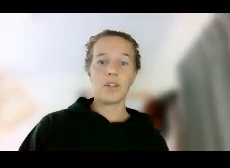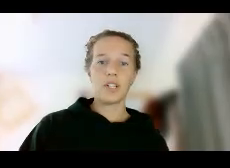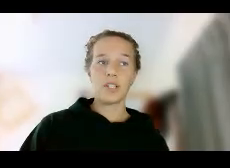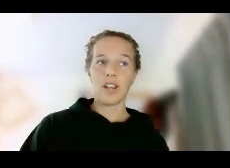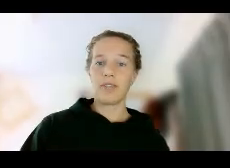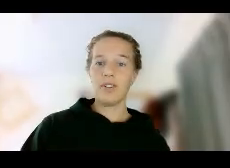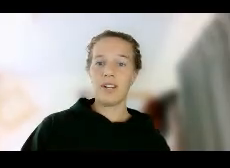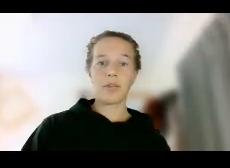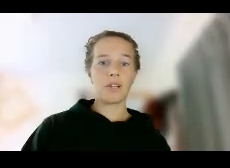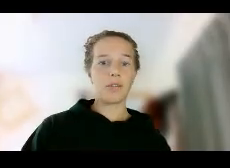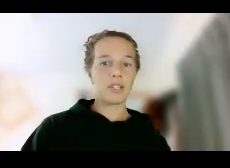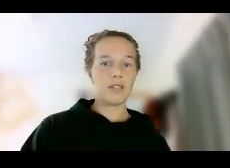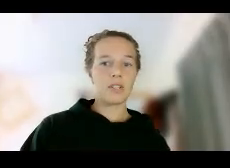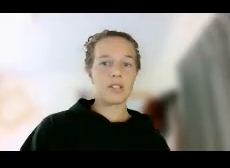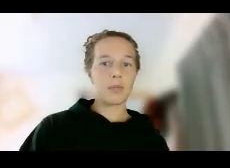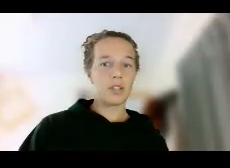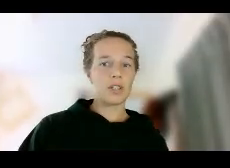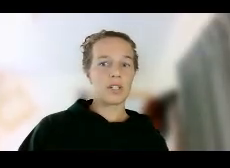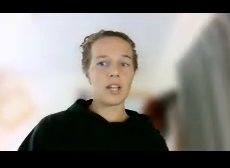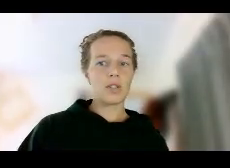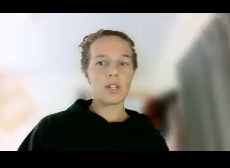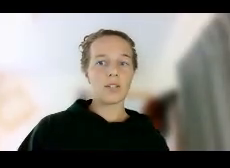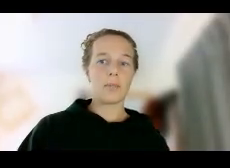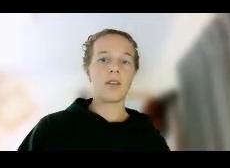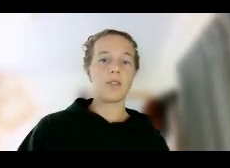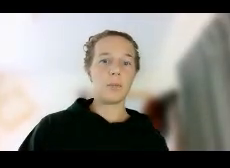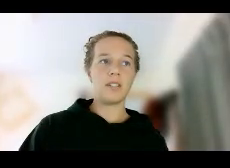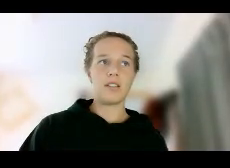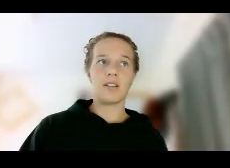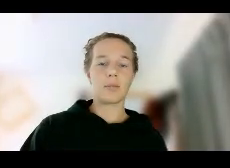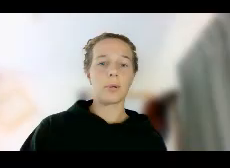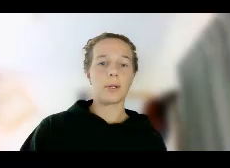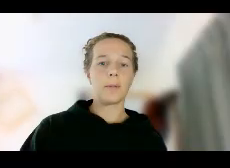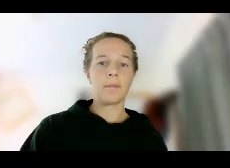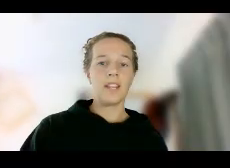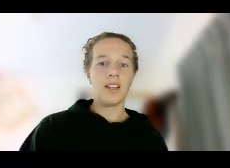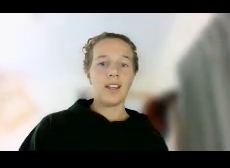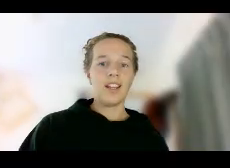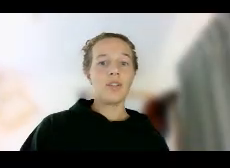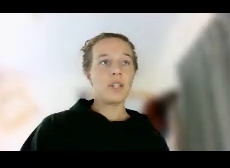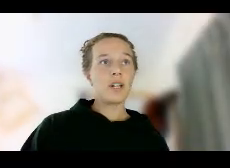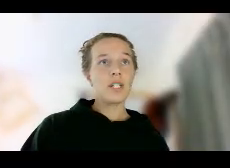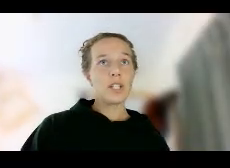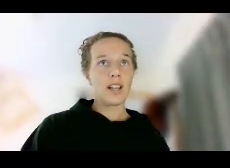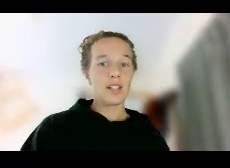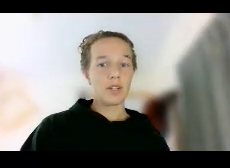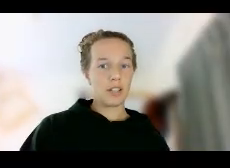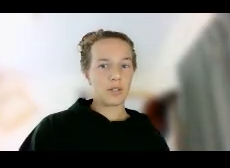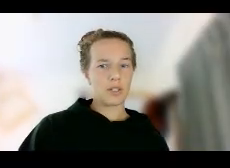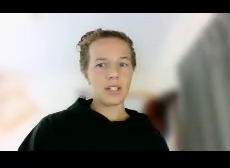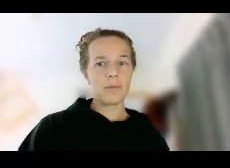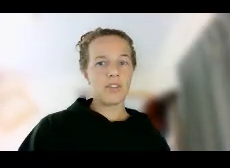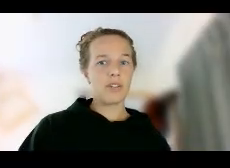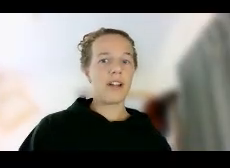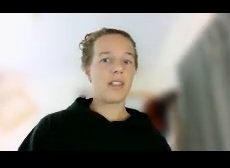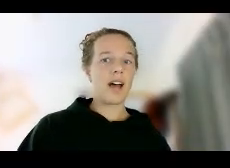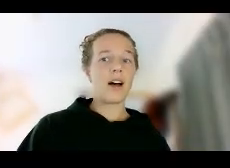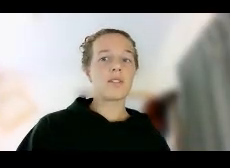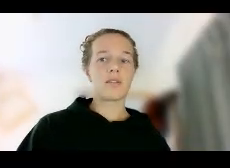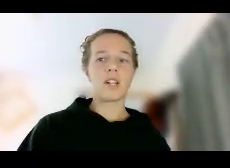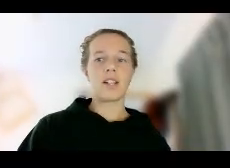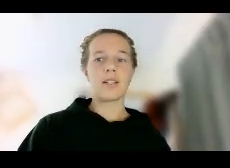Yes, forage fish have never really received the same research attention as many of the species they support. If you search the scientific literature,